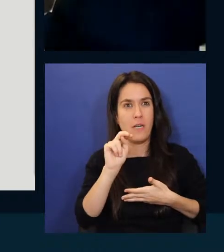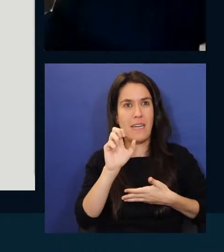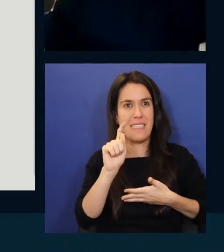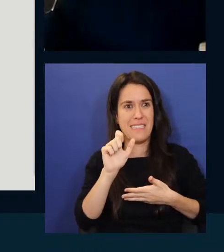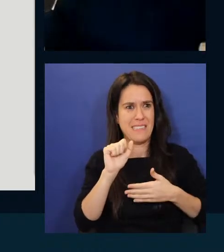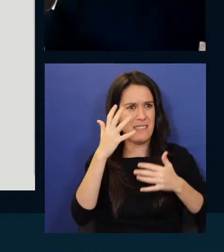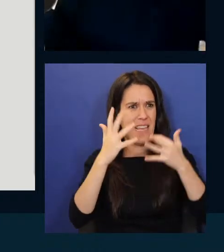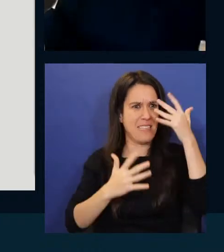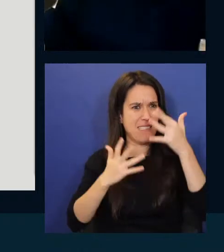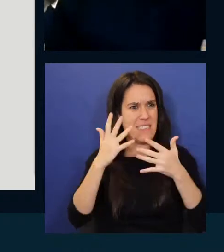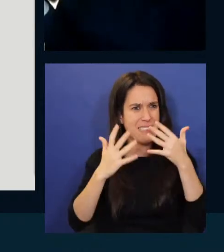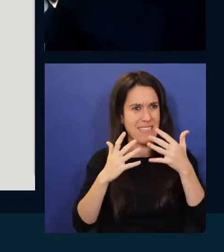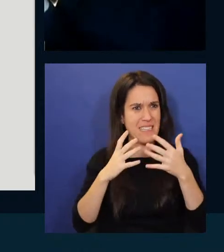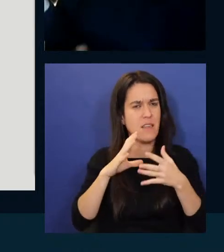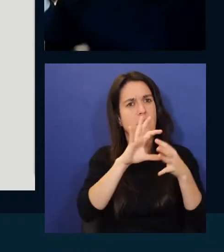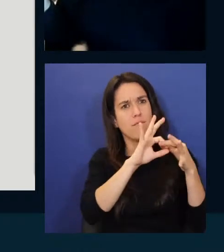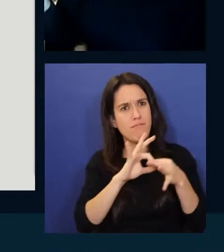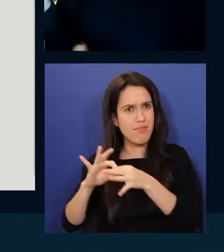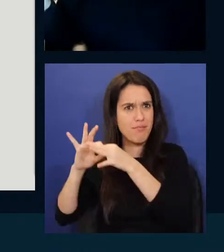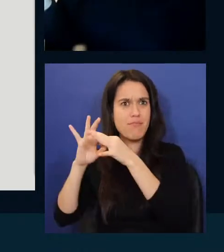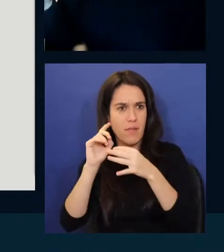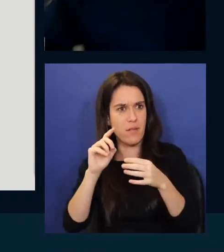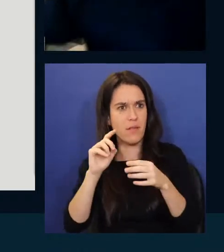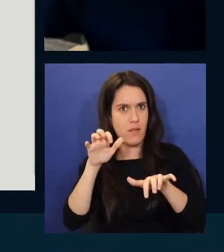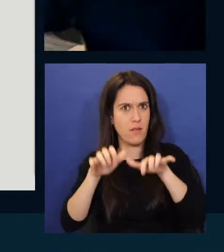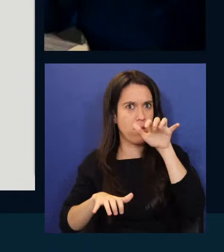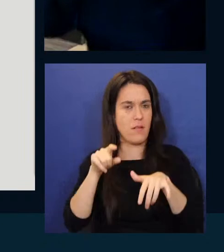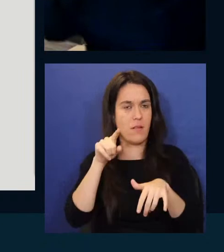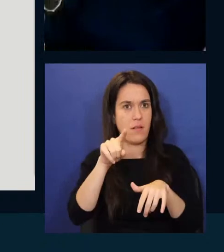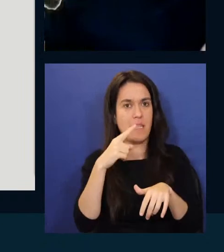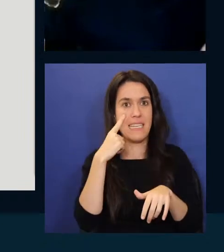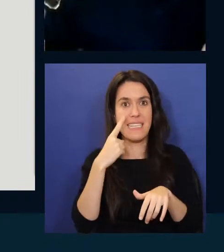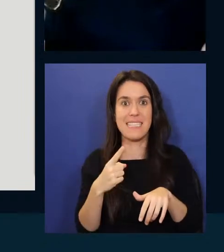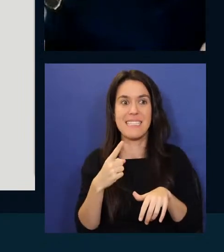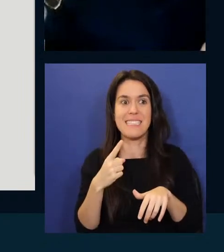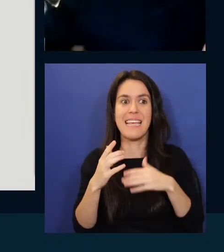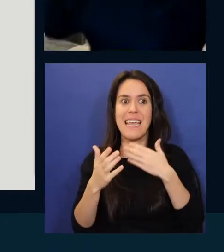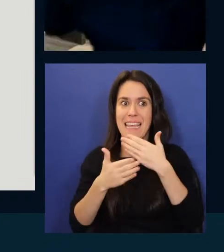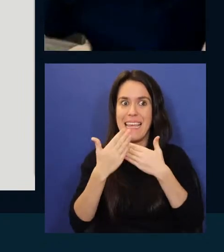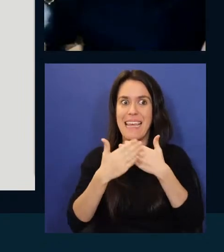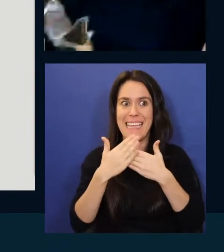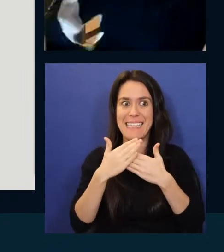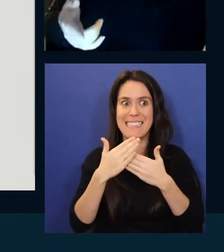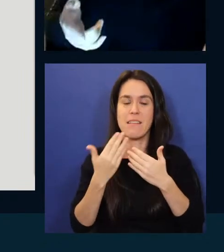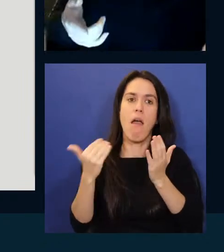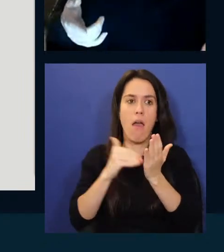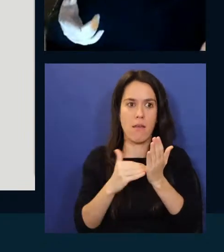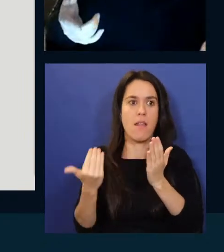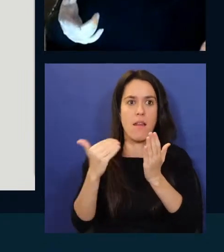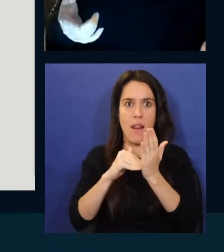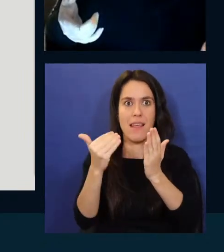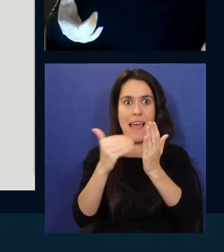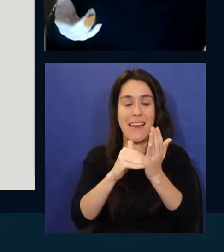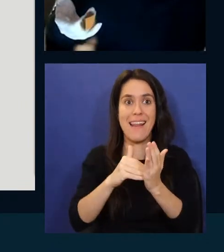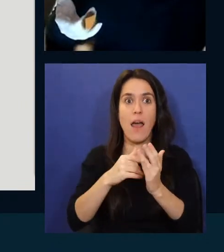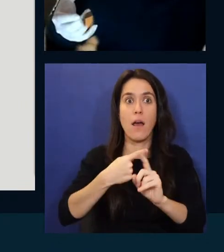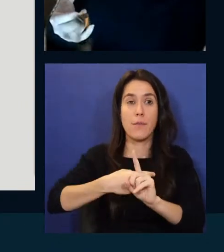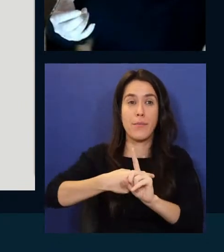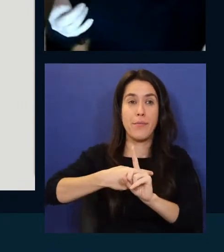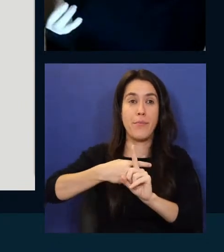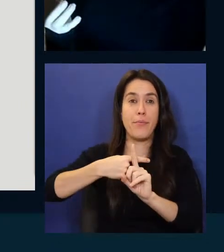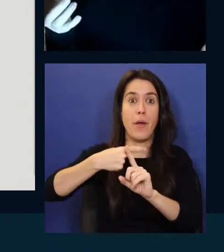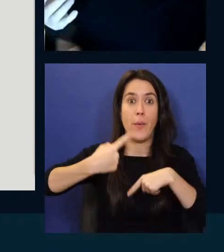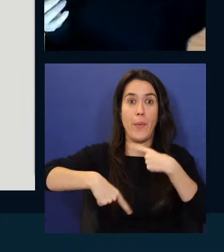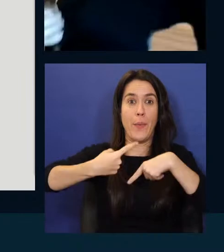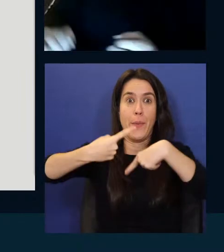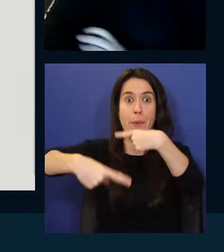much about in this case, but you can easily reuse a data set and then spin up a new report